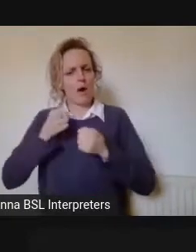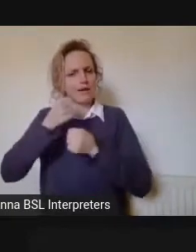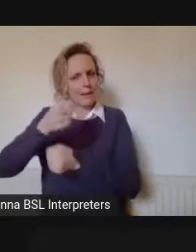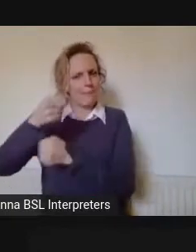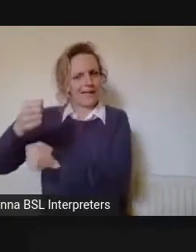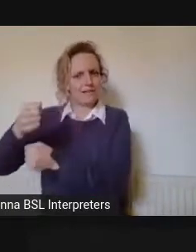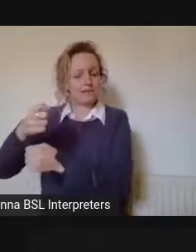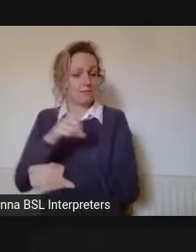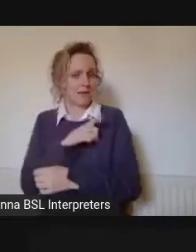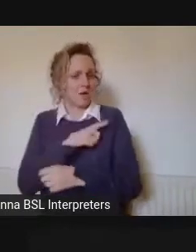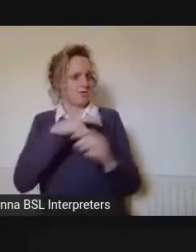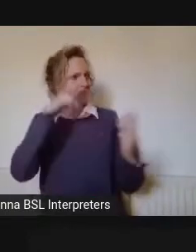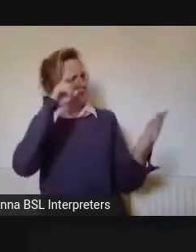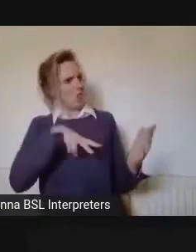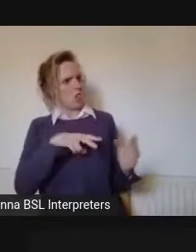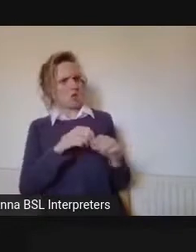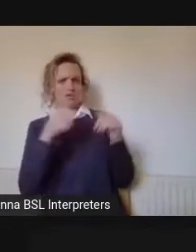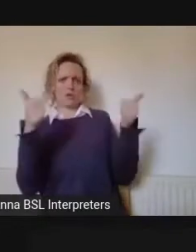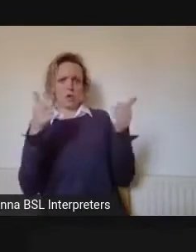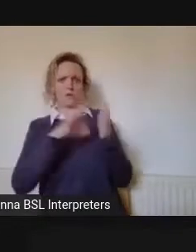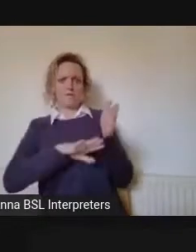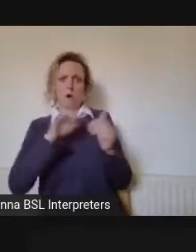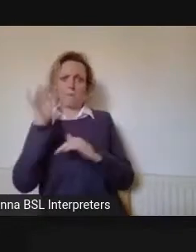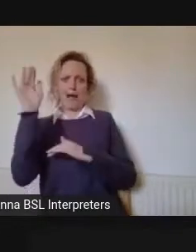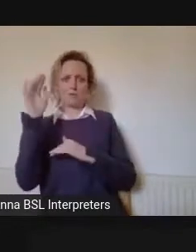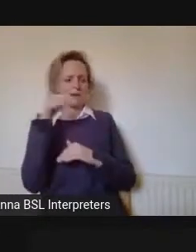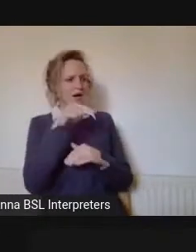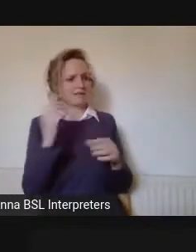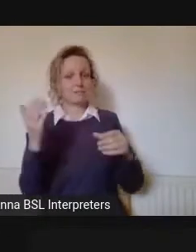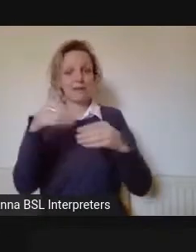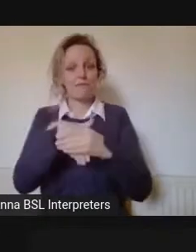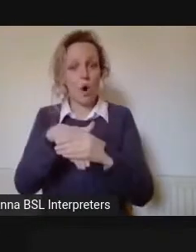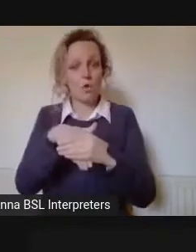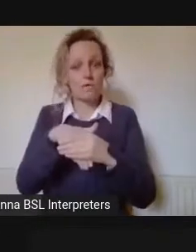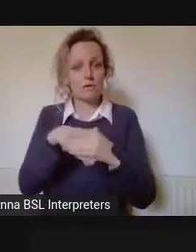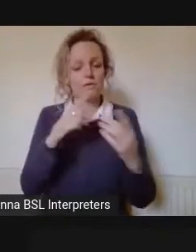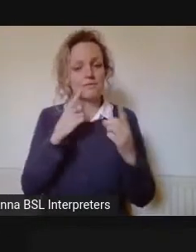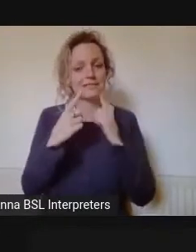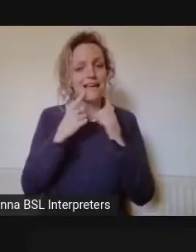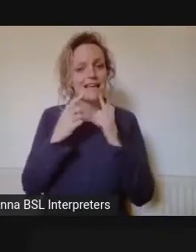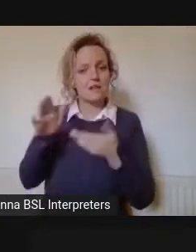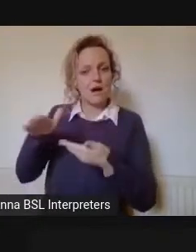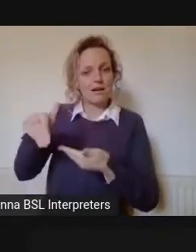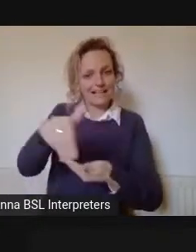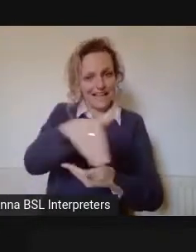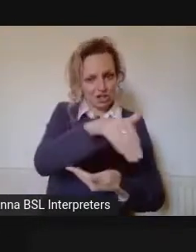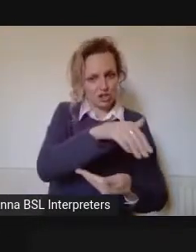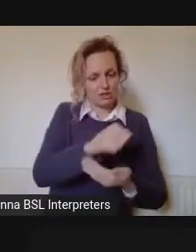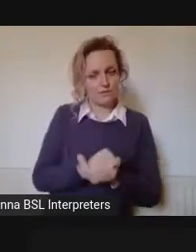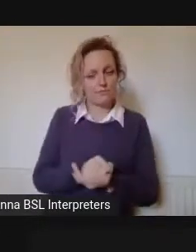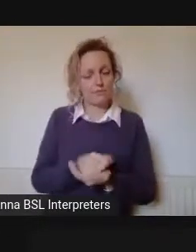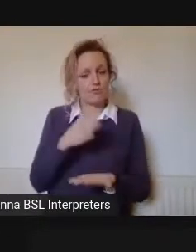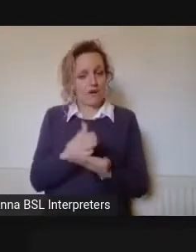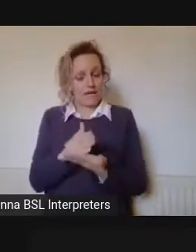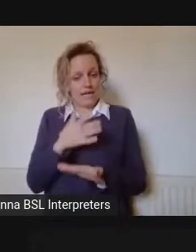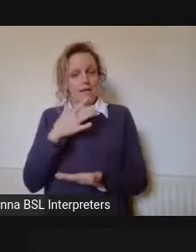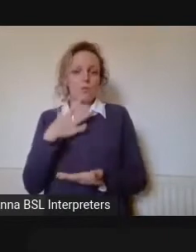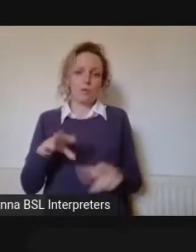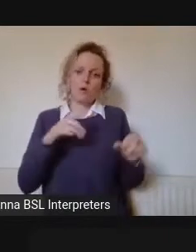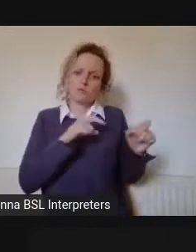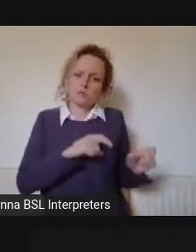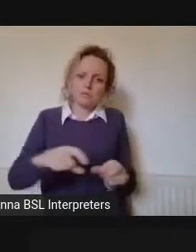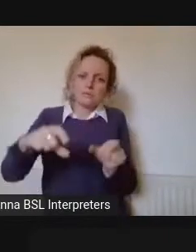good movement. It's like basically PR is more about the sustainability of the firm rather than being about sustainable action regarding